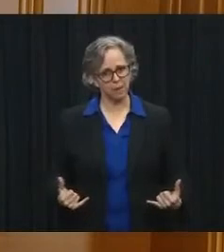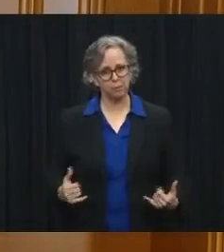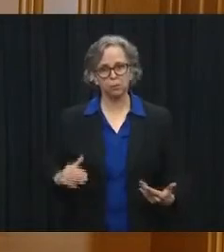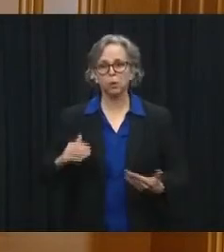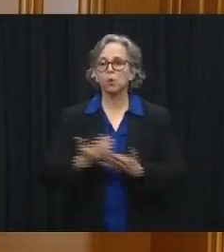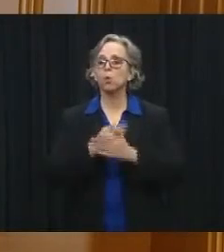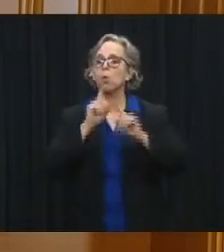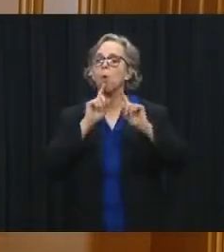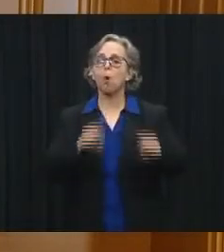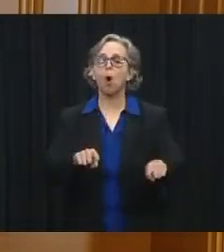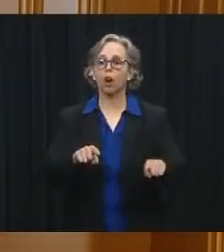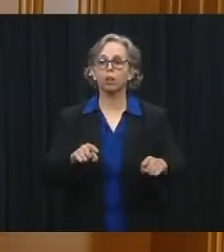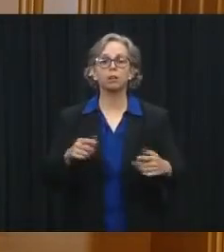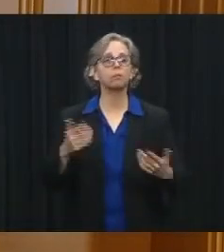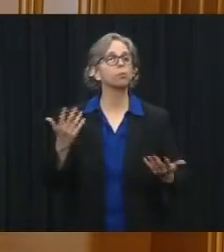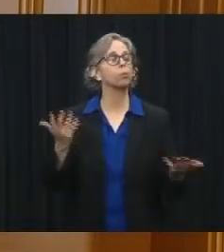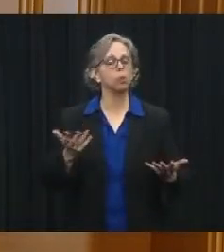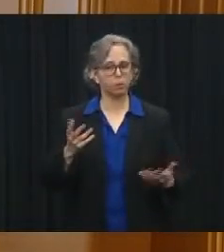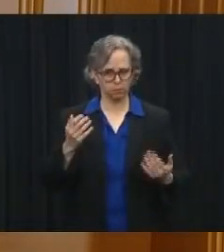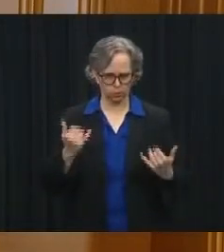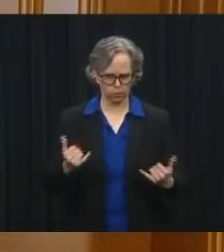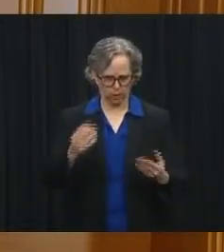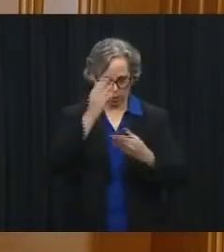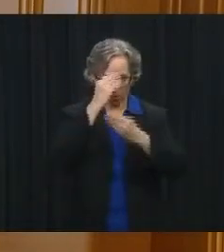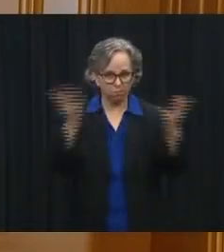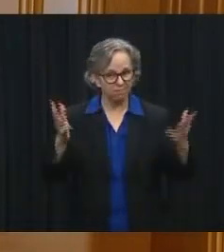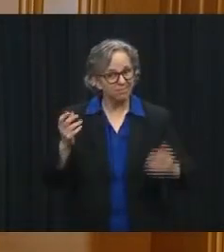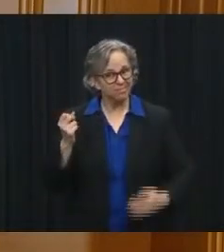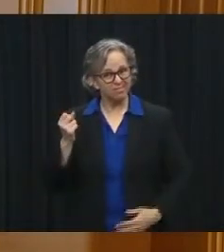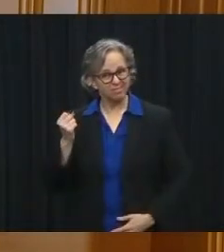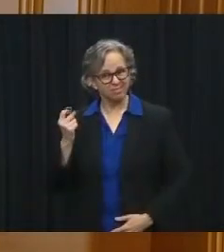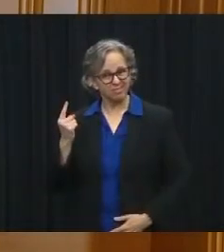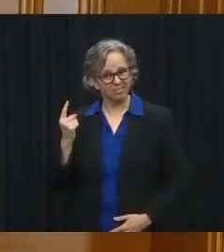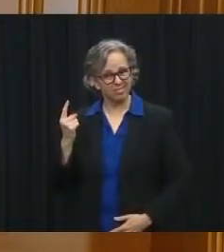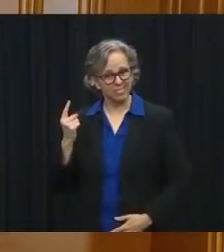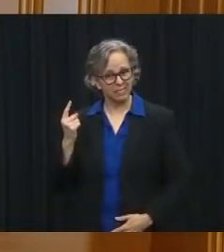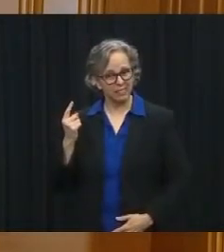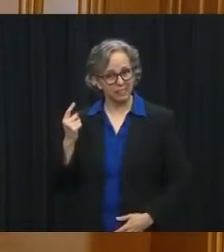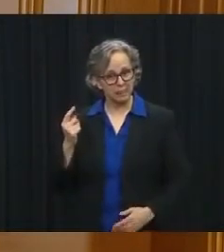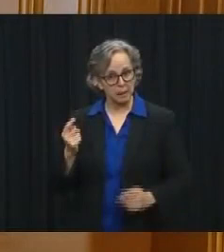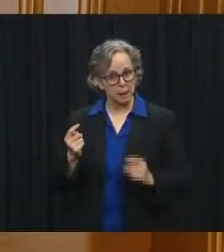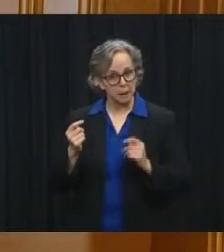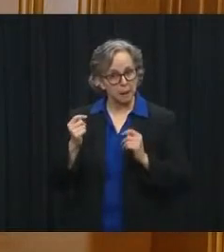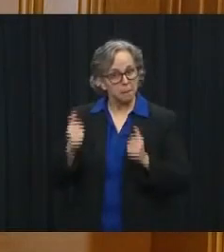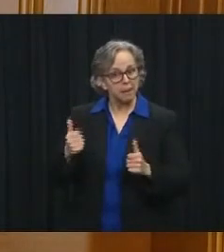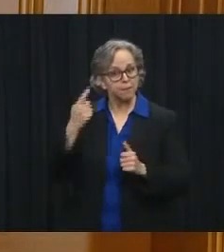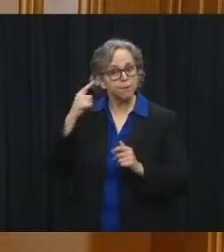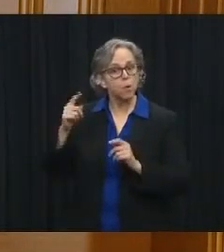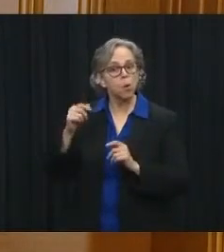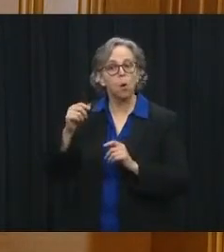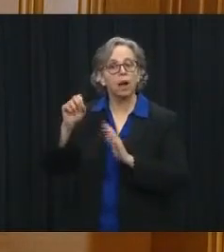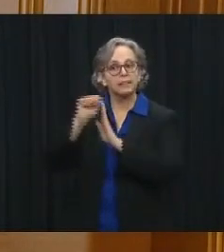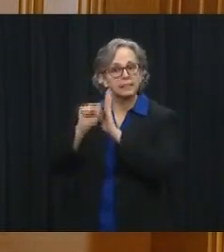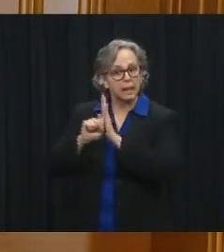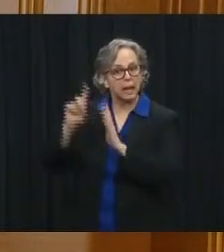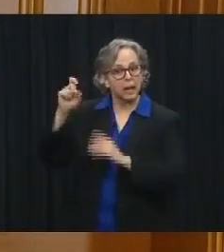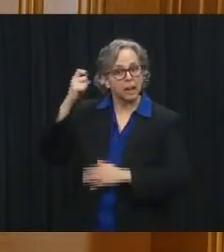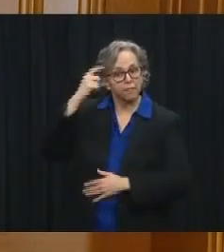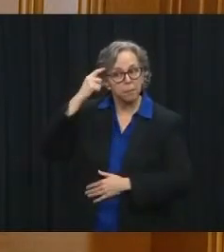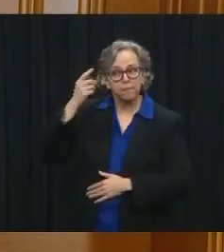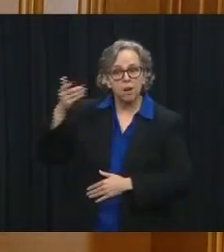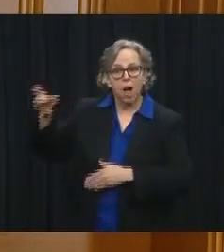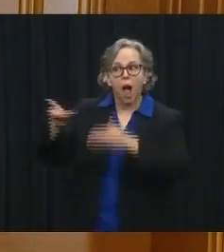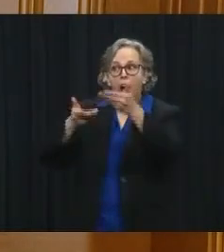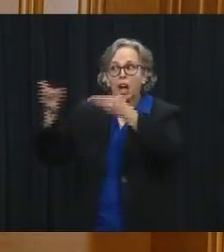I'm ordering an immediate hiring freeze in state government. For all of these, the